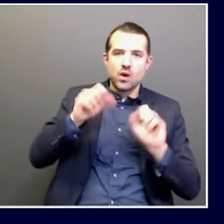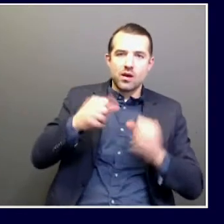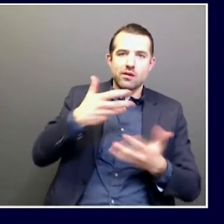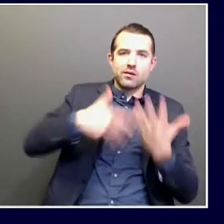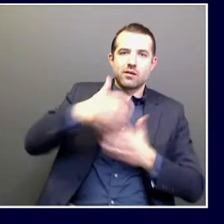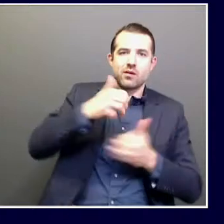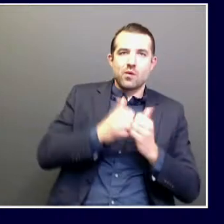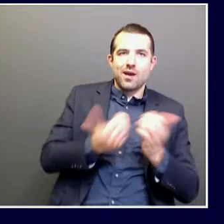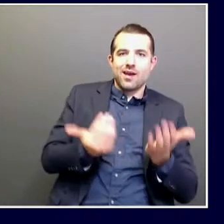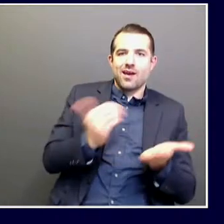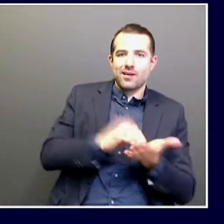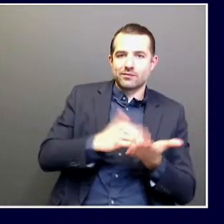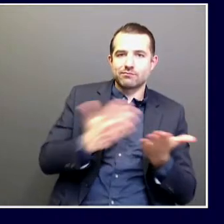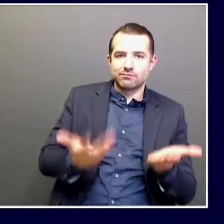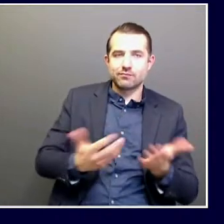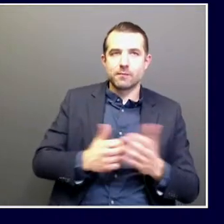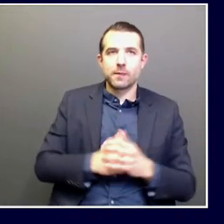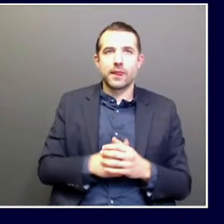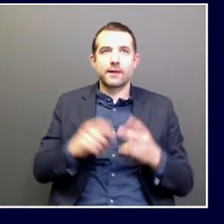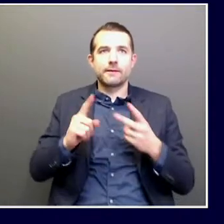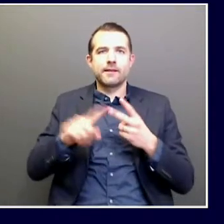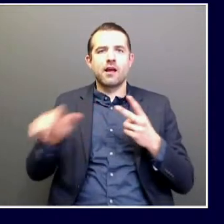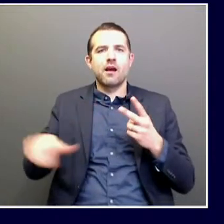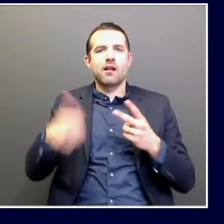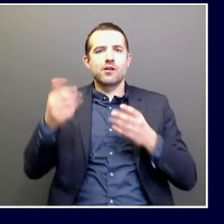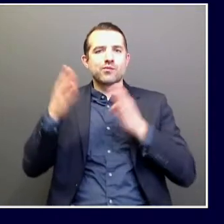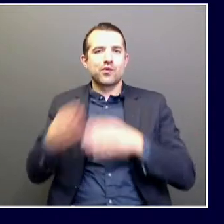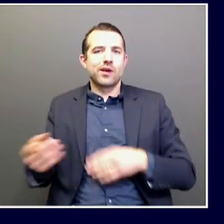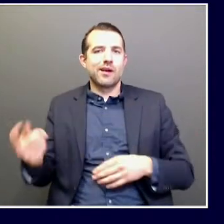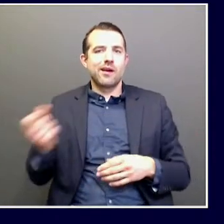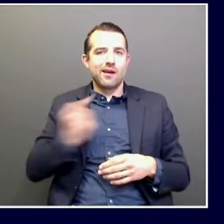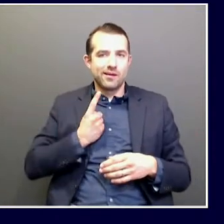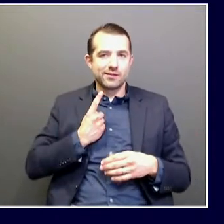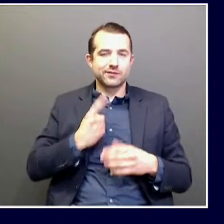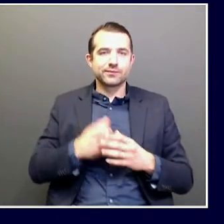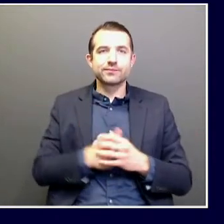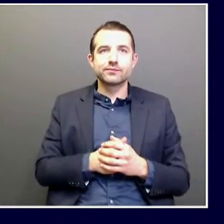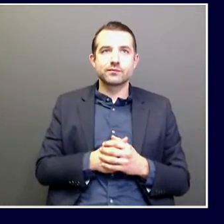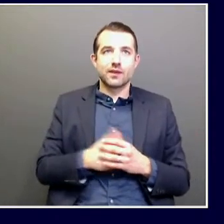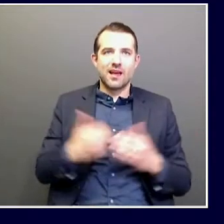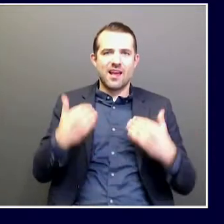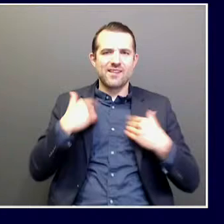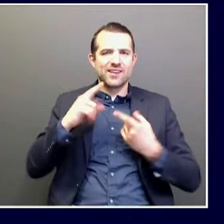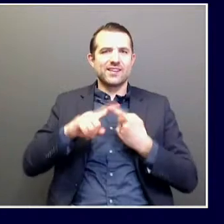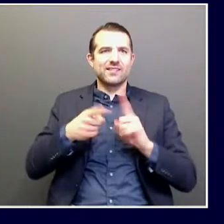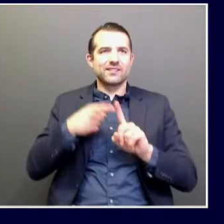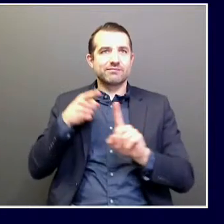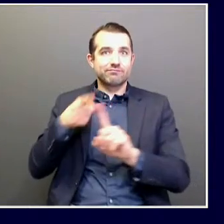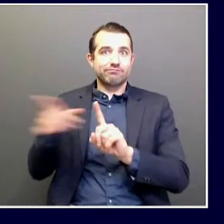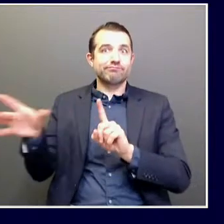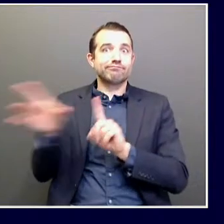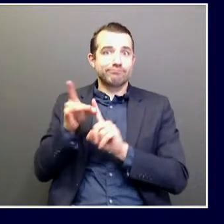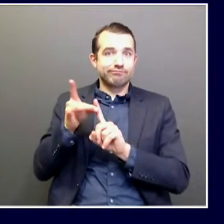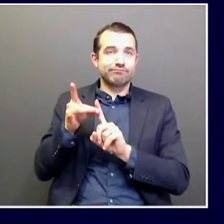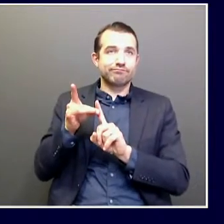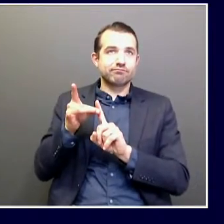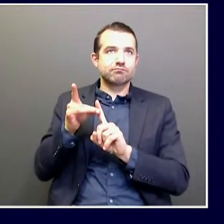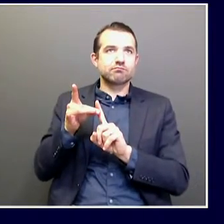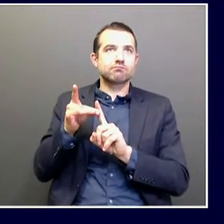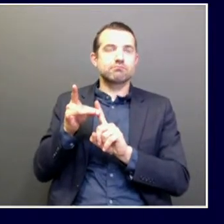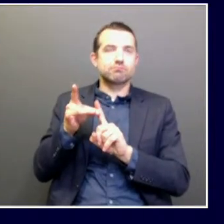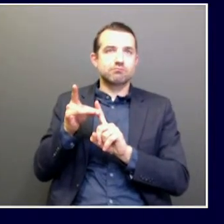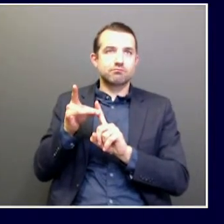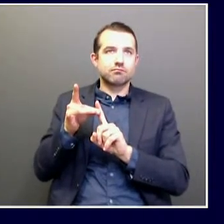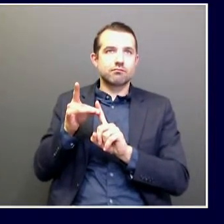it's safe to be around somebody who has had a possible exposure. Is it as soon as they test negative, or if they don't get tested again, is